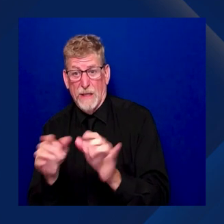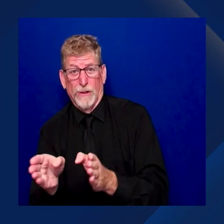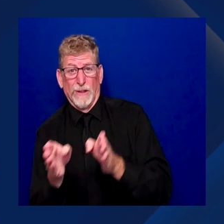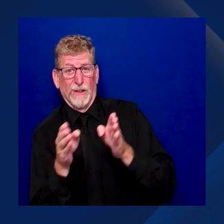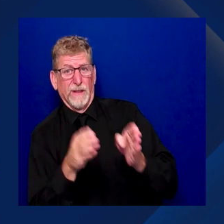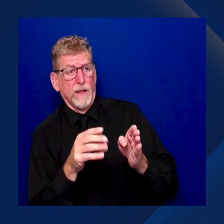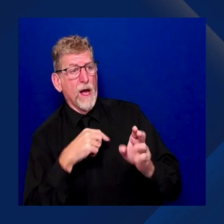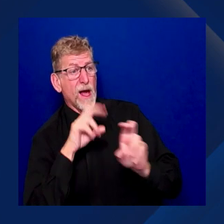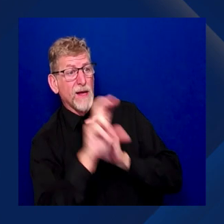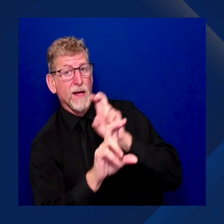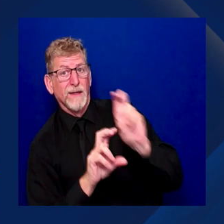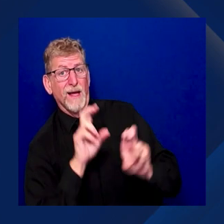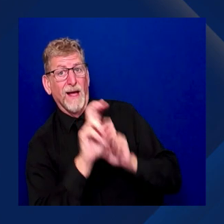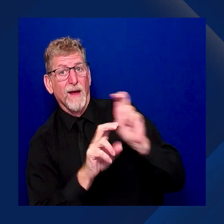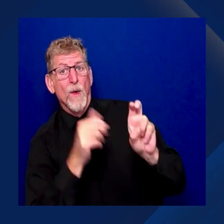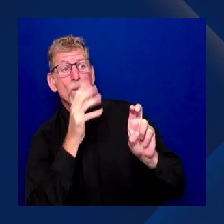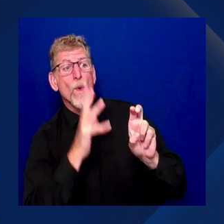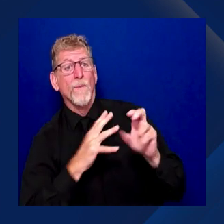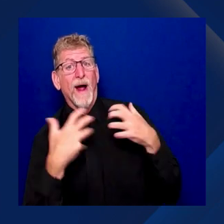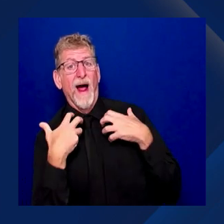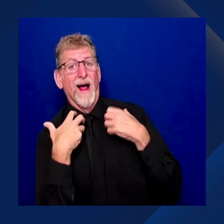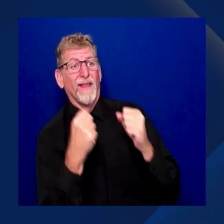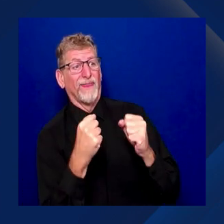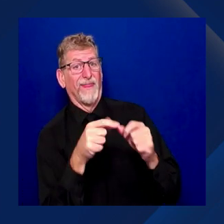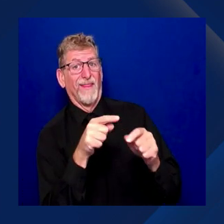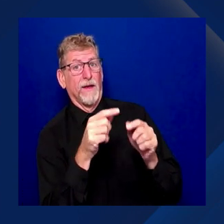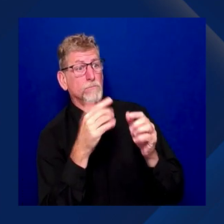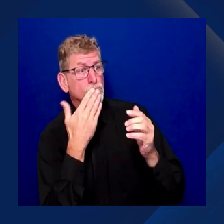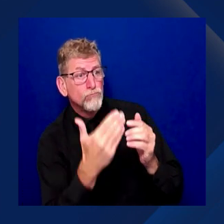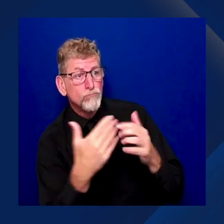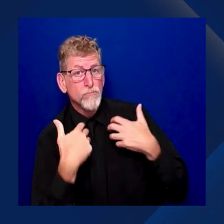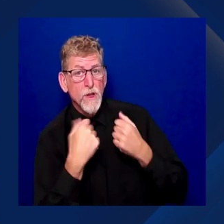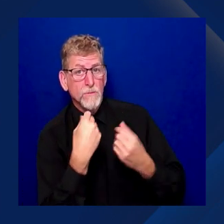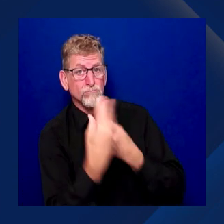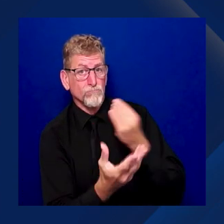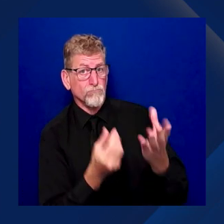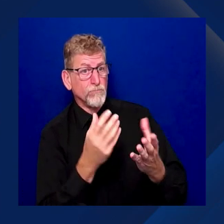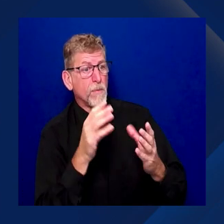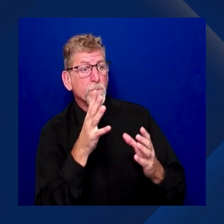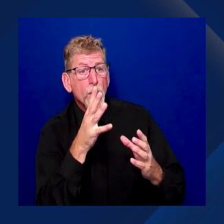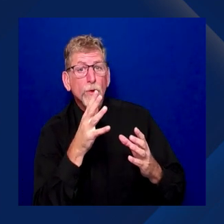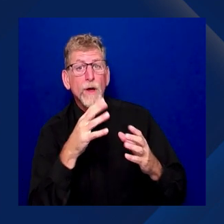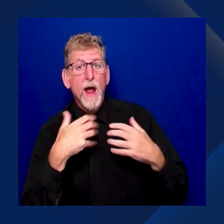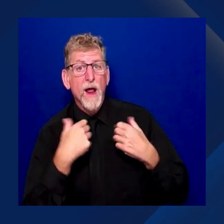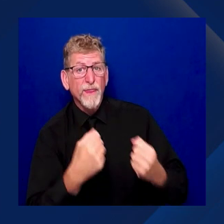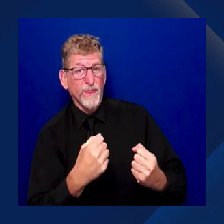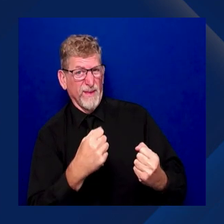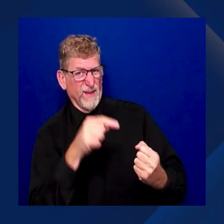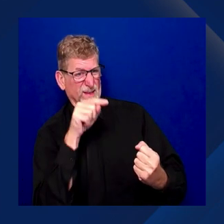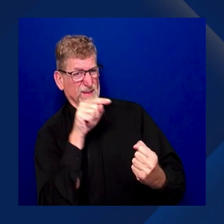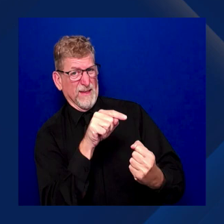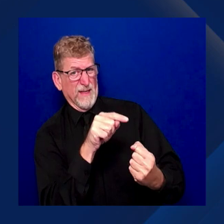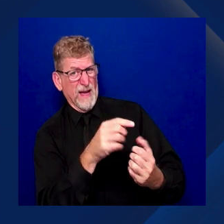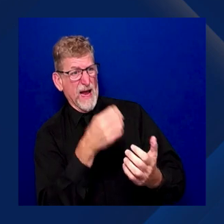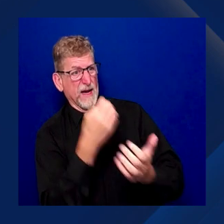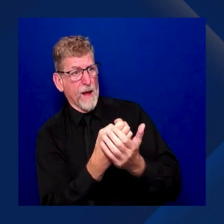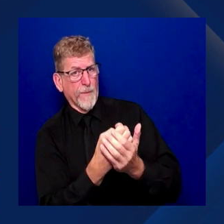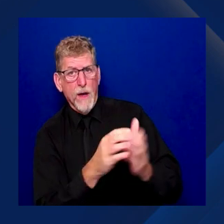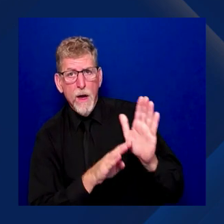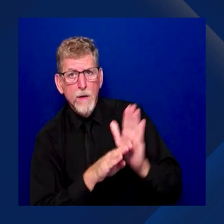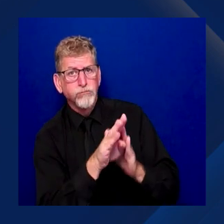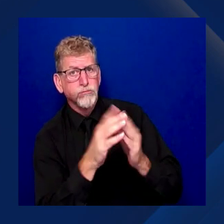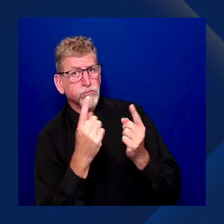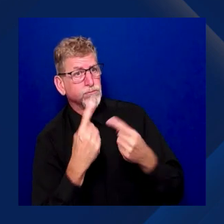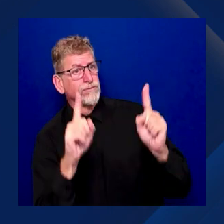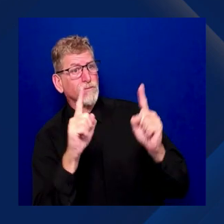women's health, when we invest in maternal health, economic productivity increases and